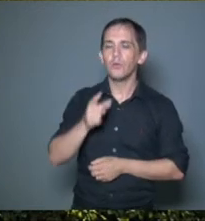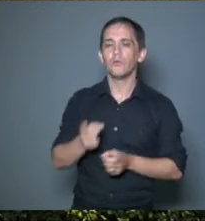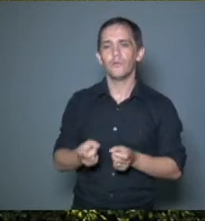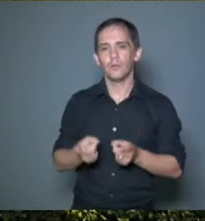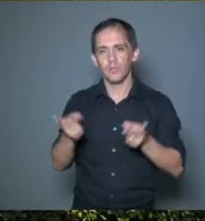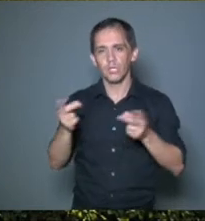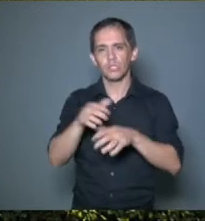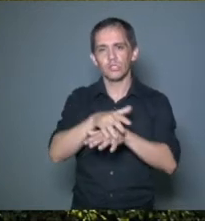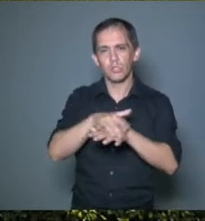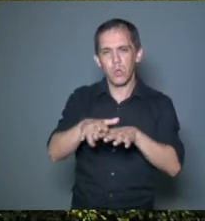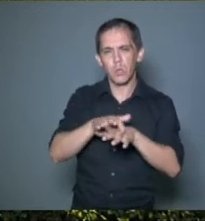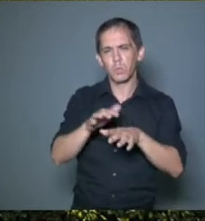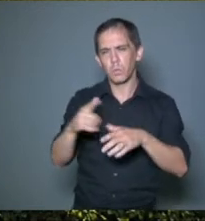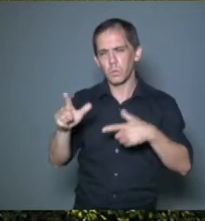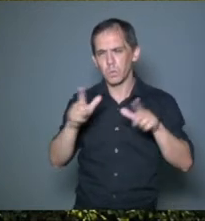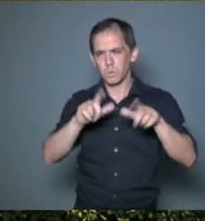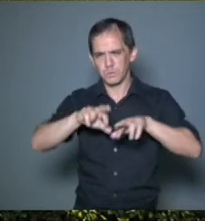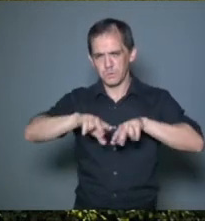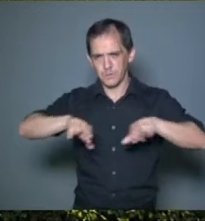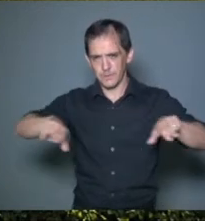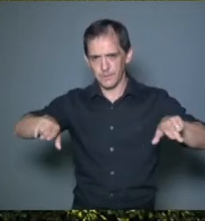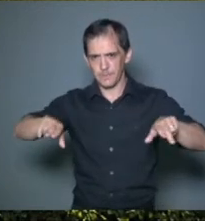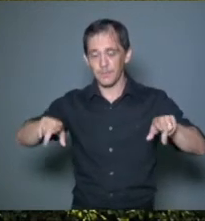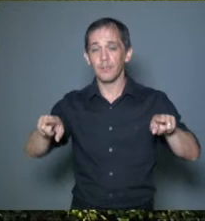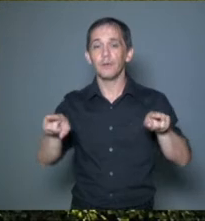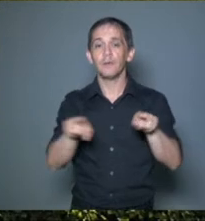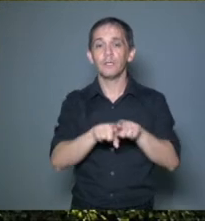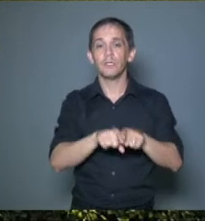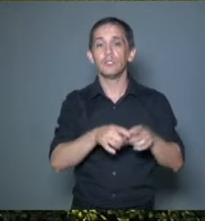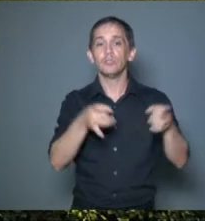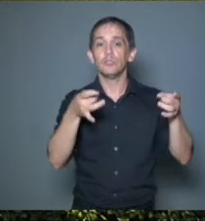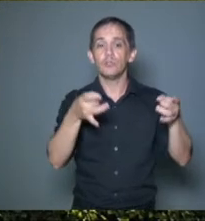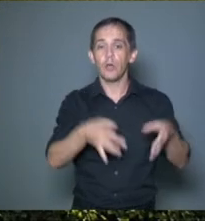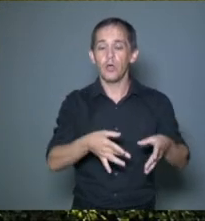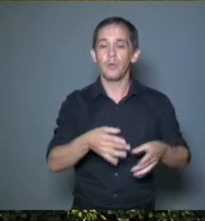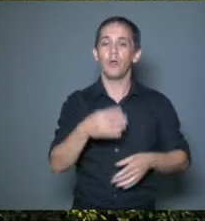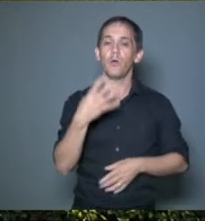to being sold soybean, etc., we also had